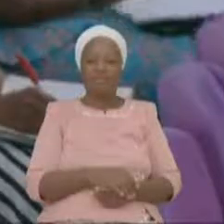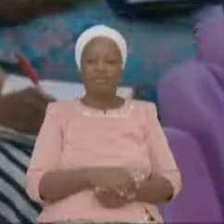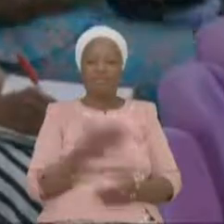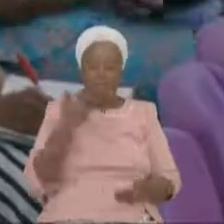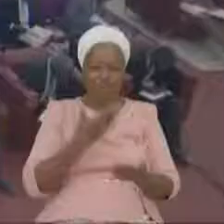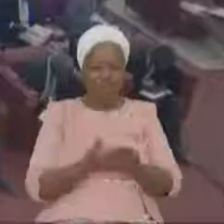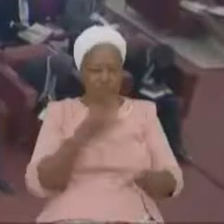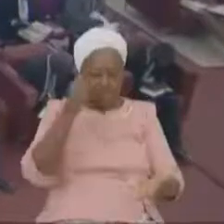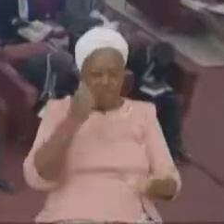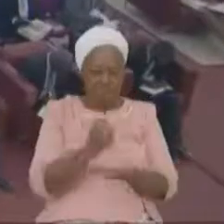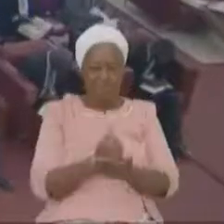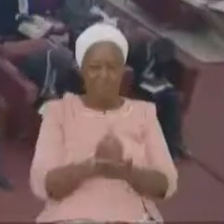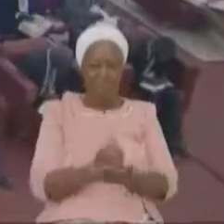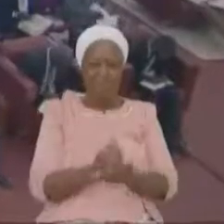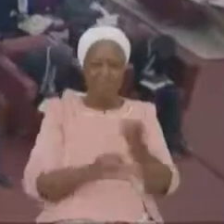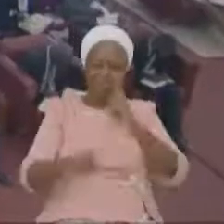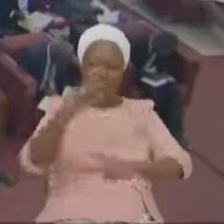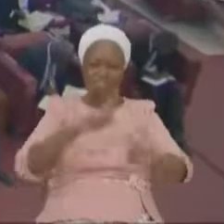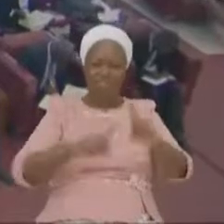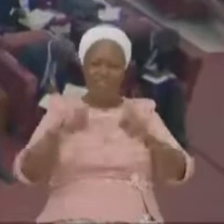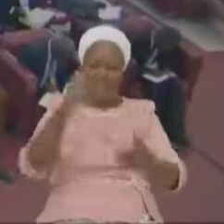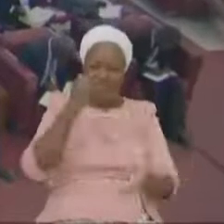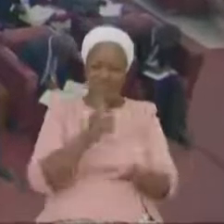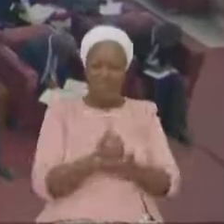amen. Give me a better one.